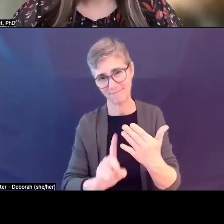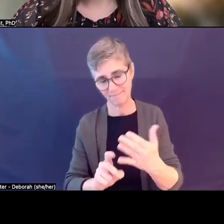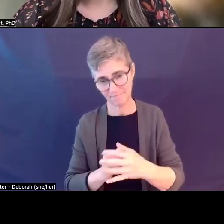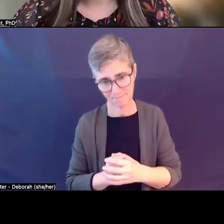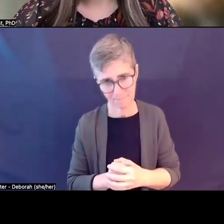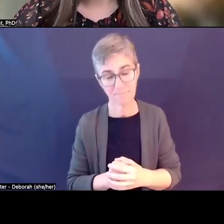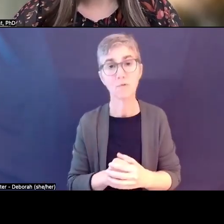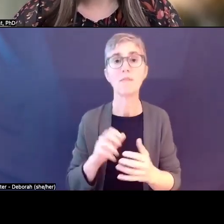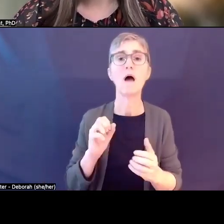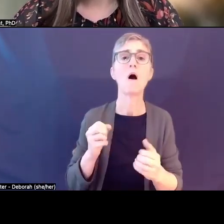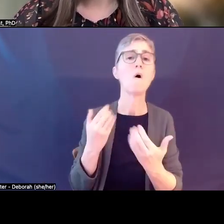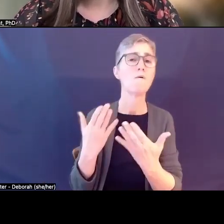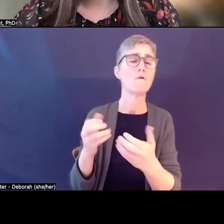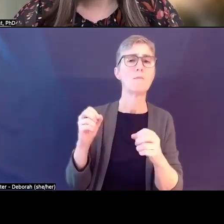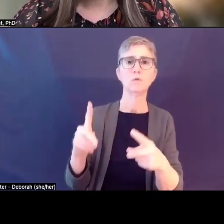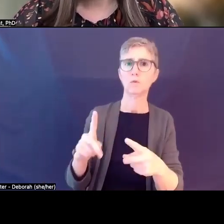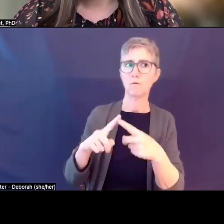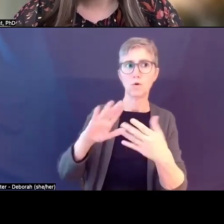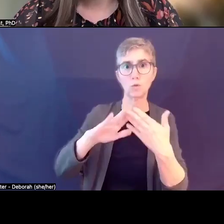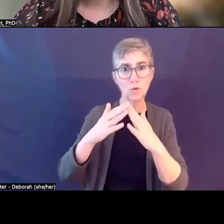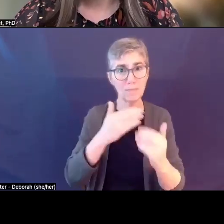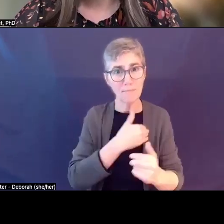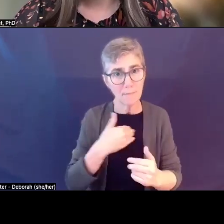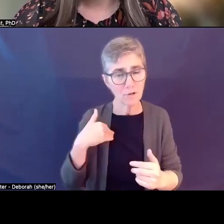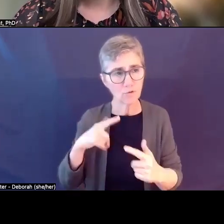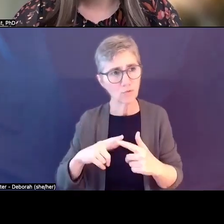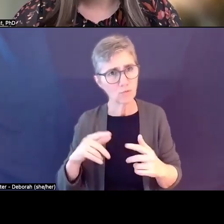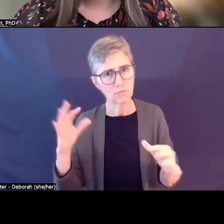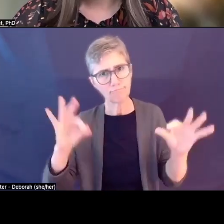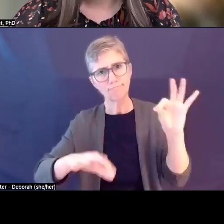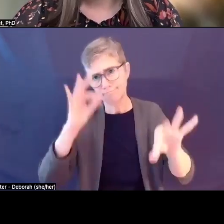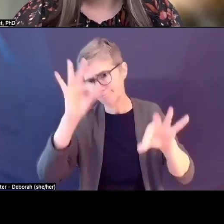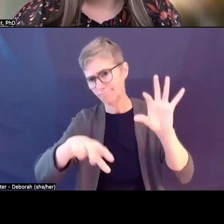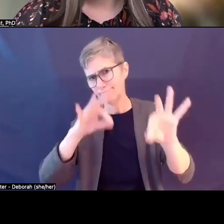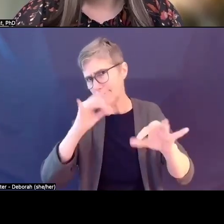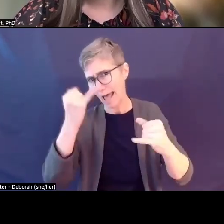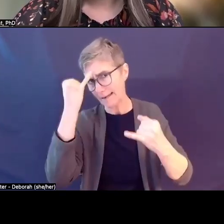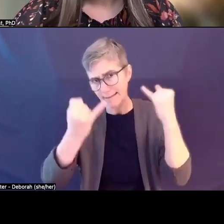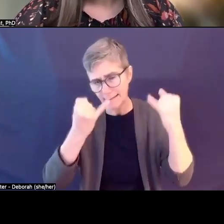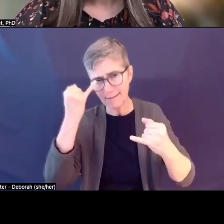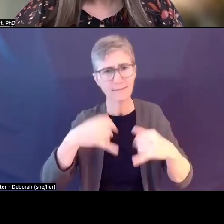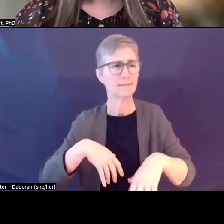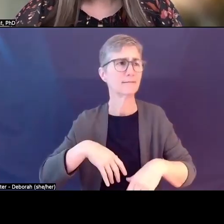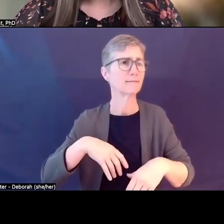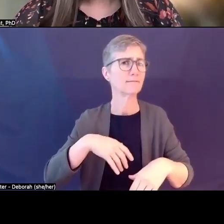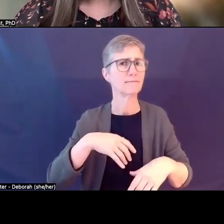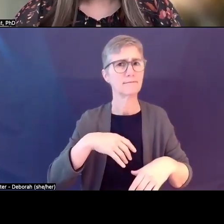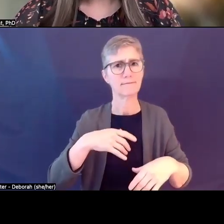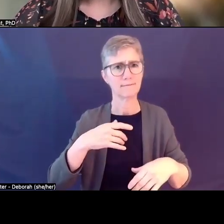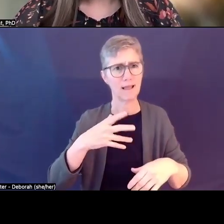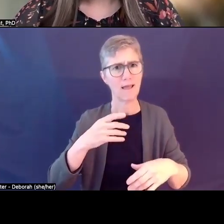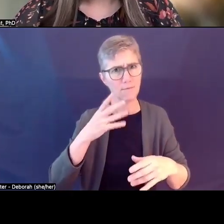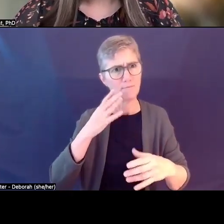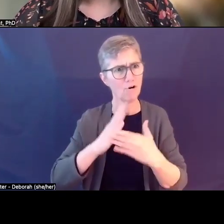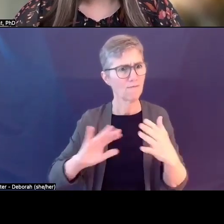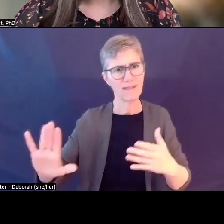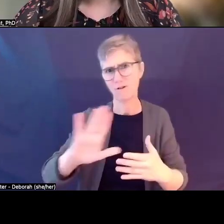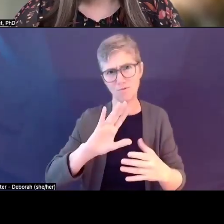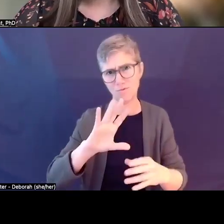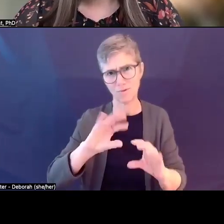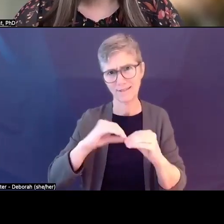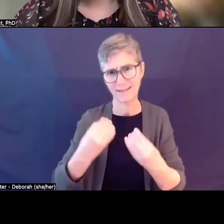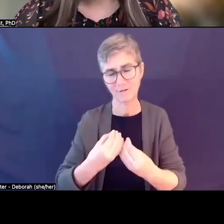community members to provide information and assistance to representatives of an organization. They're often associated with